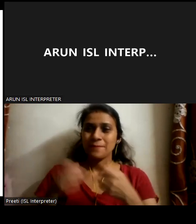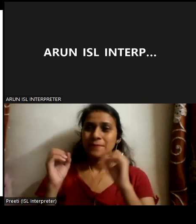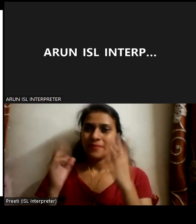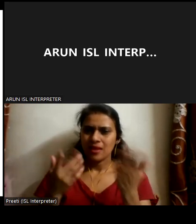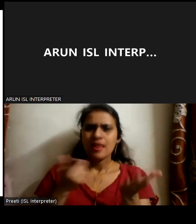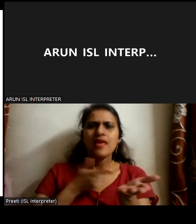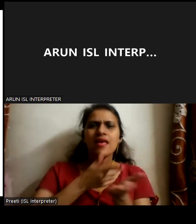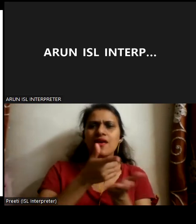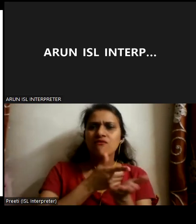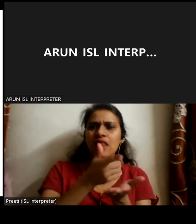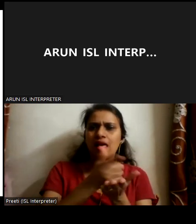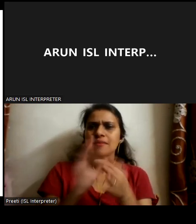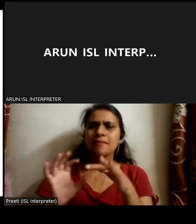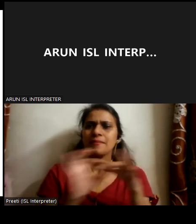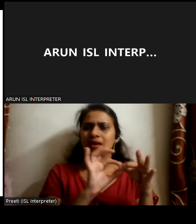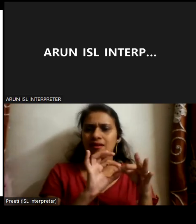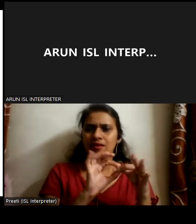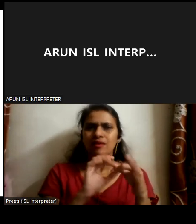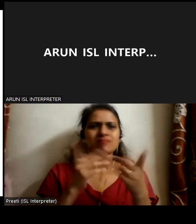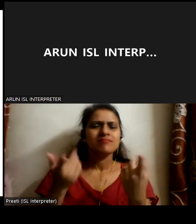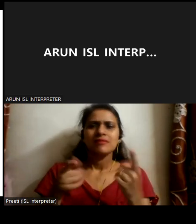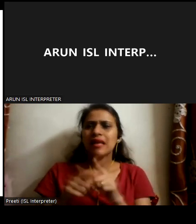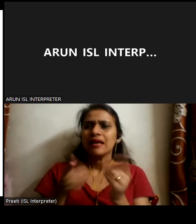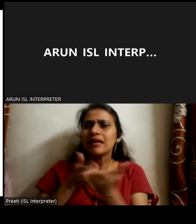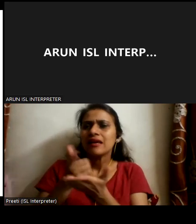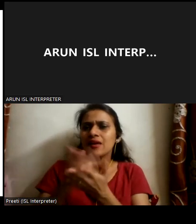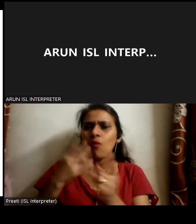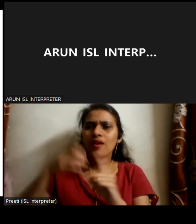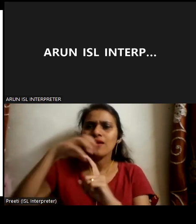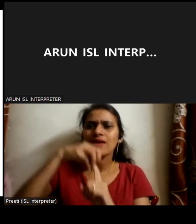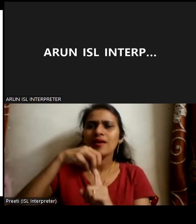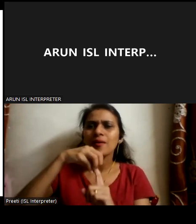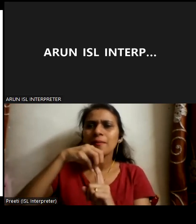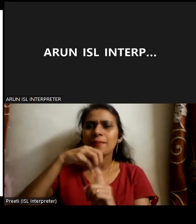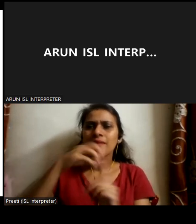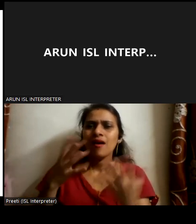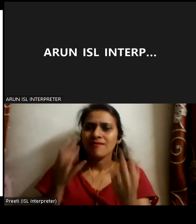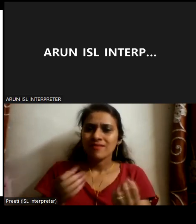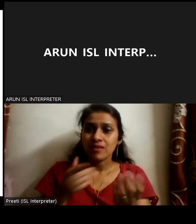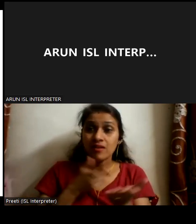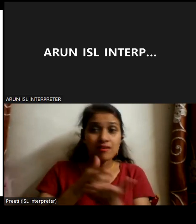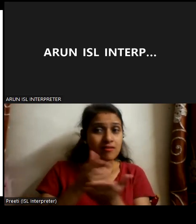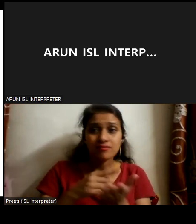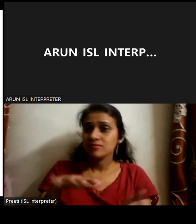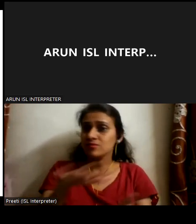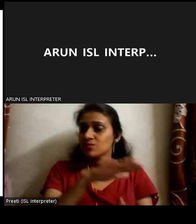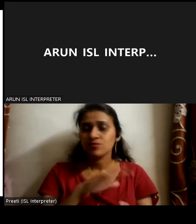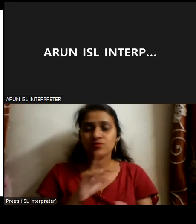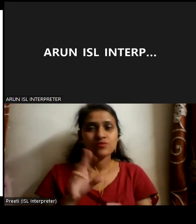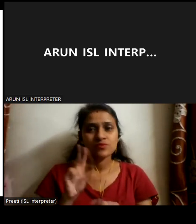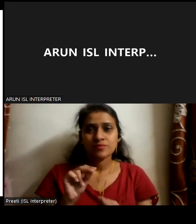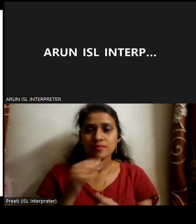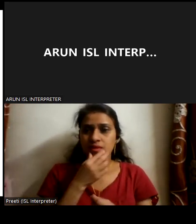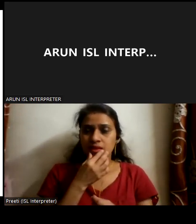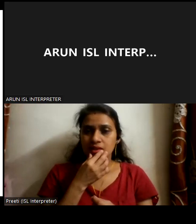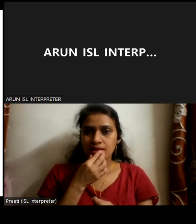agriculture business of growing mushroom, because mushroom is not grown on the fields where you have to deal